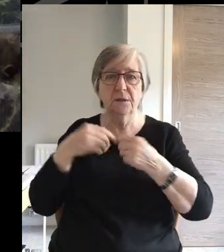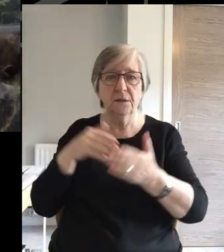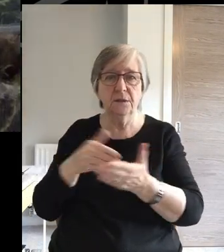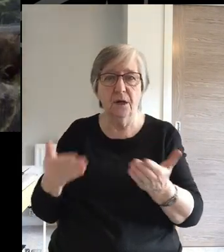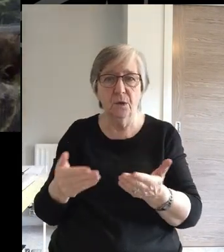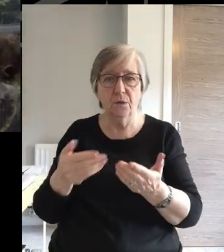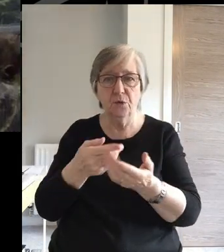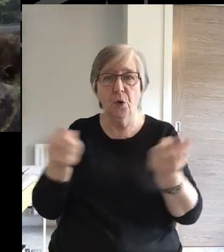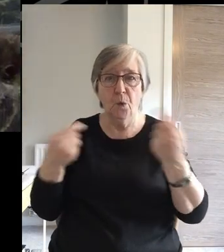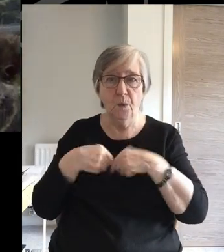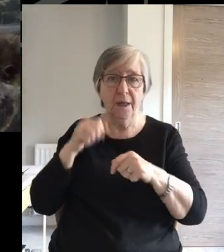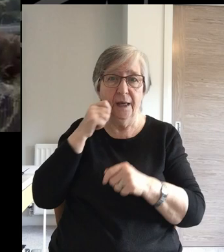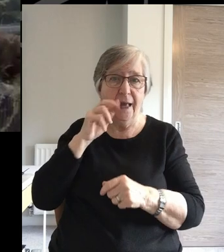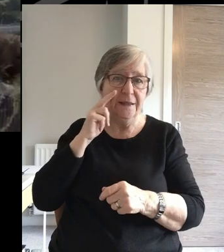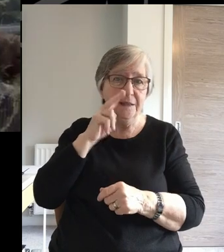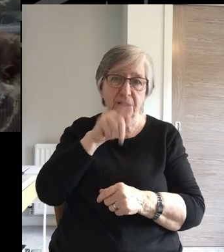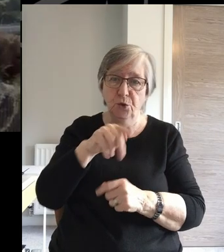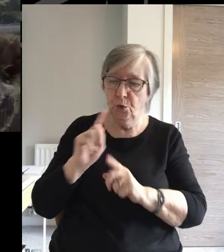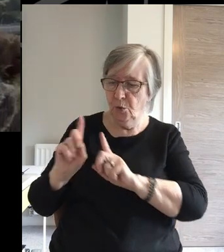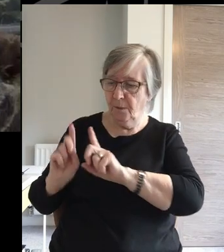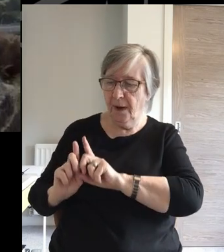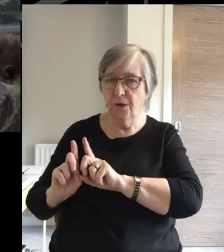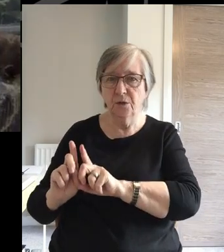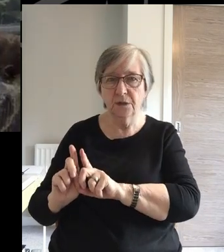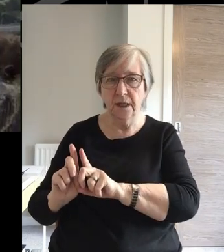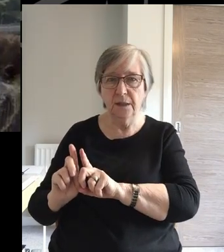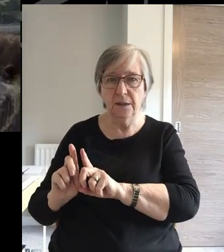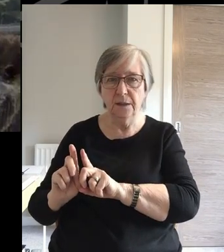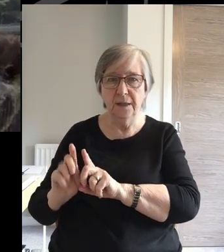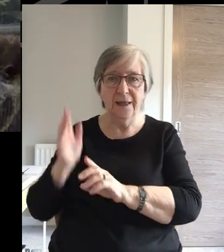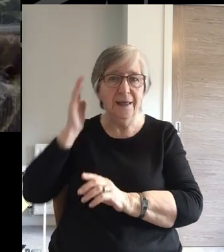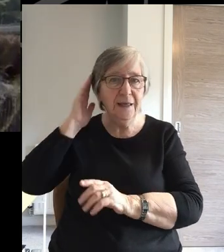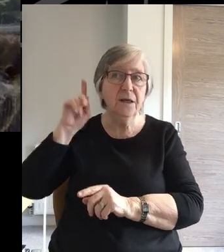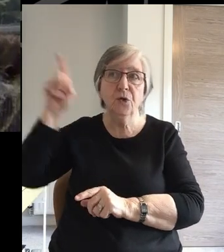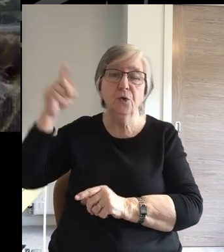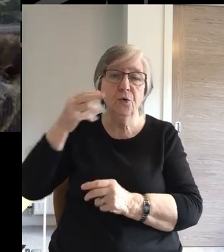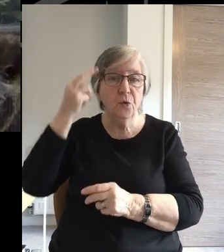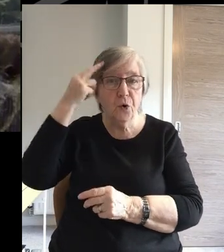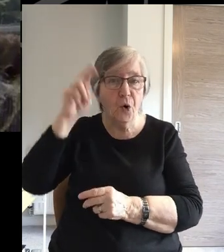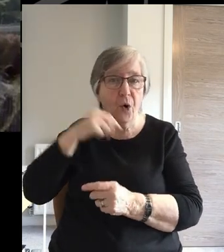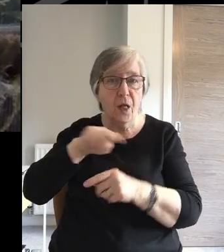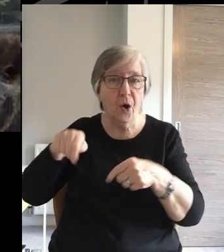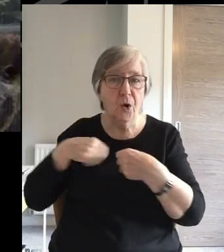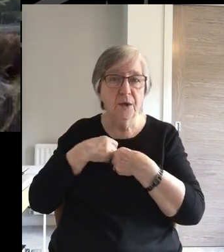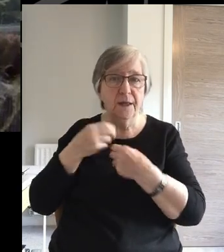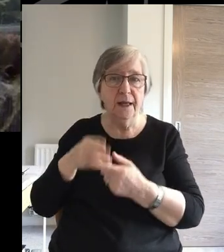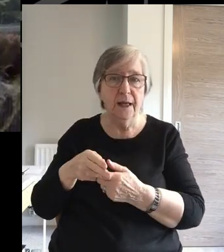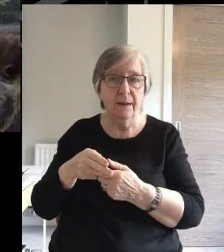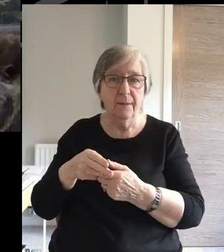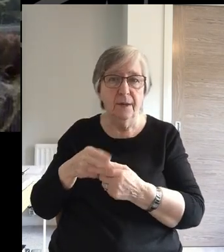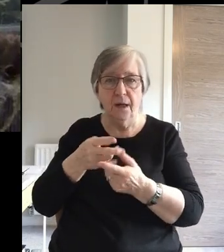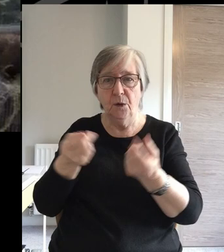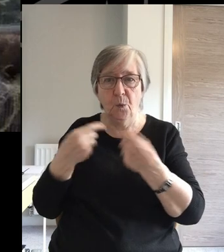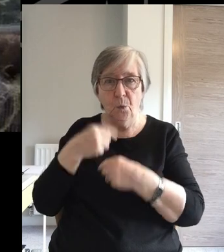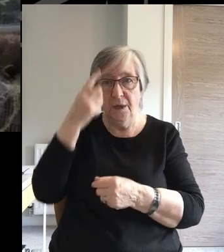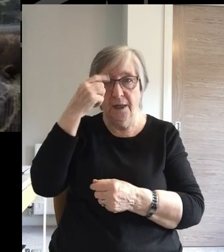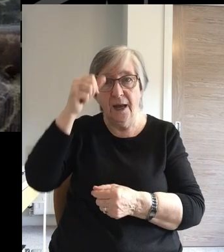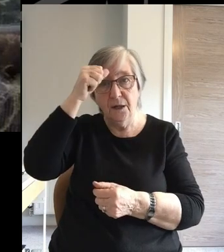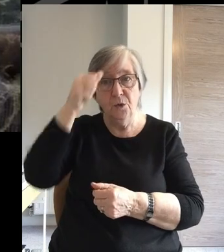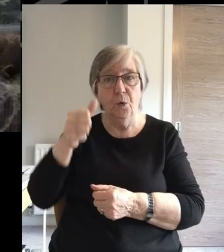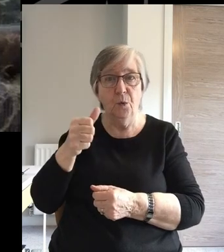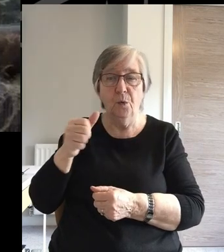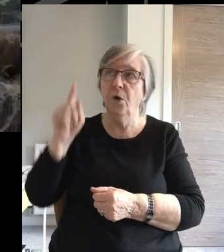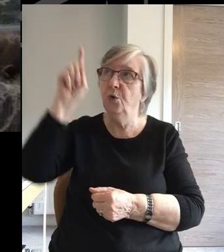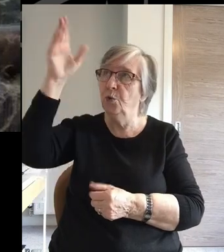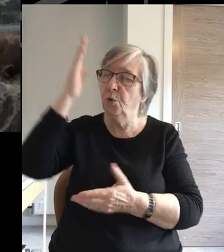we can see you by our side, may hear you call our names, and might know on this joyful day that